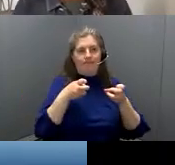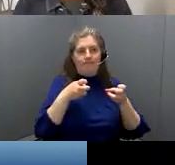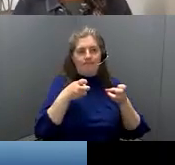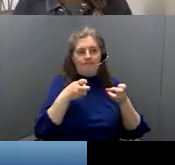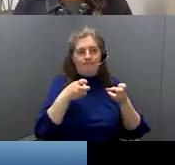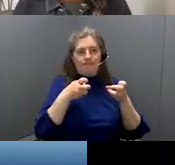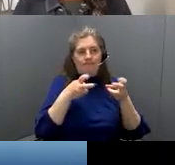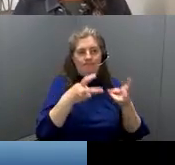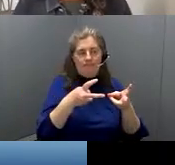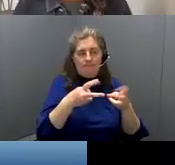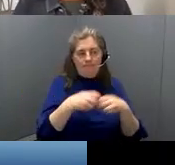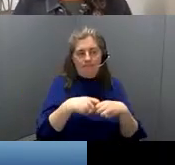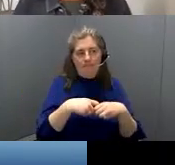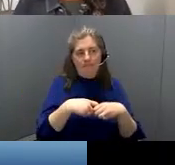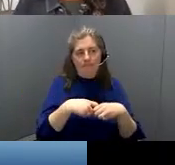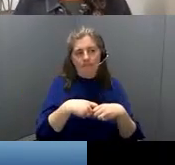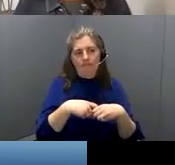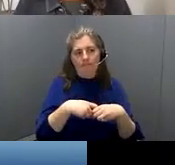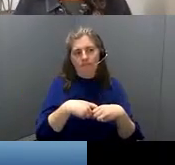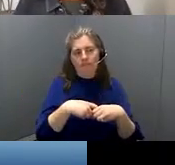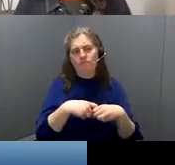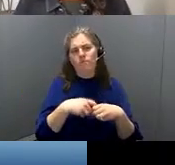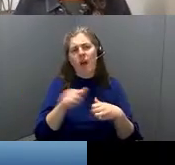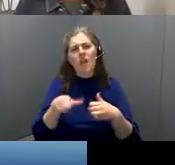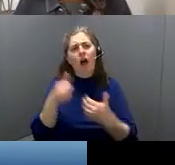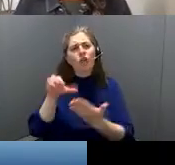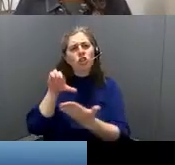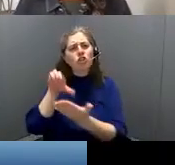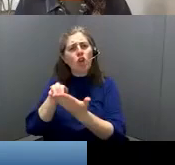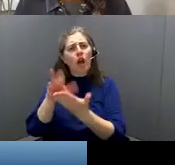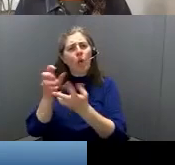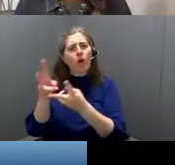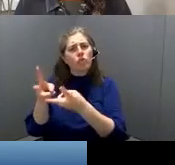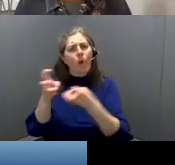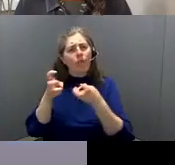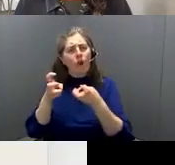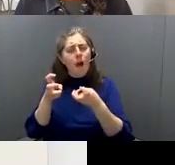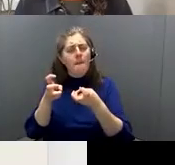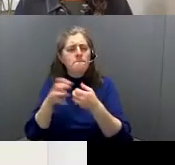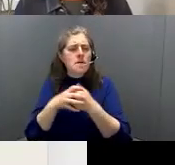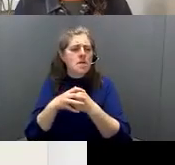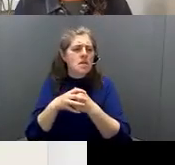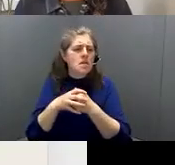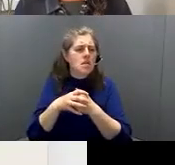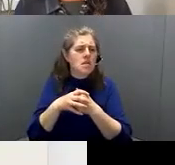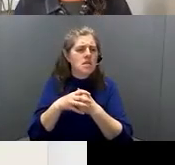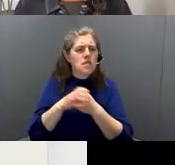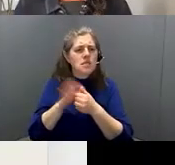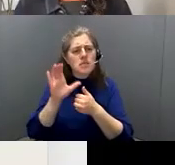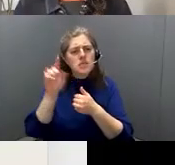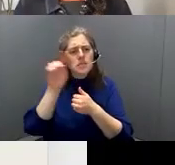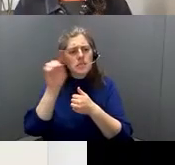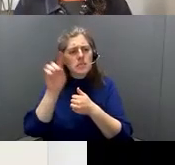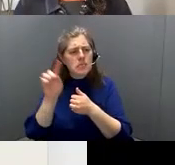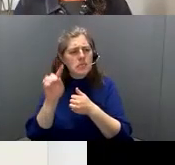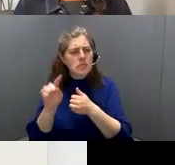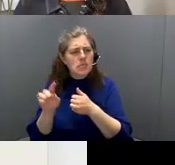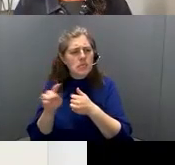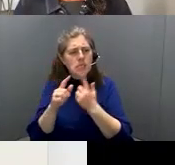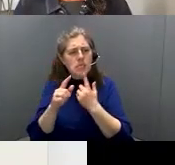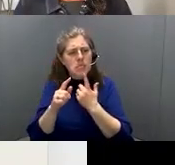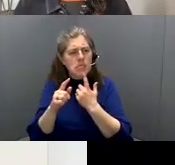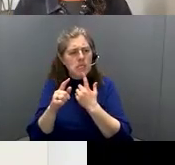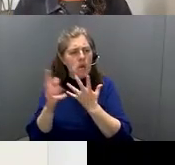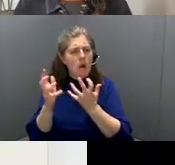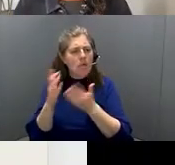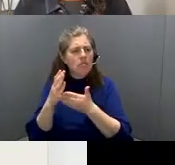Another chunk that I want to go ahead and pull from is I want to do some